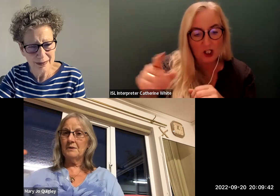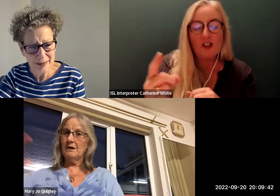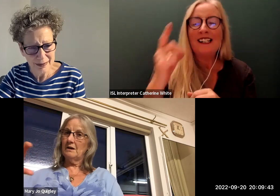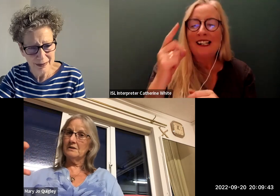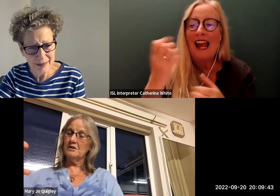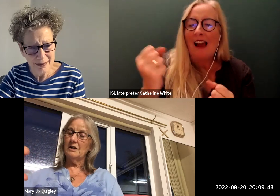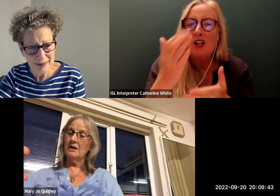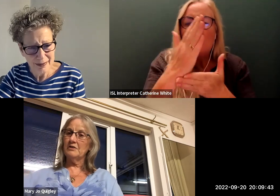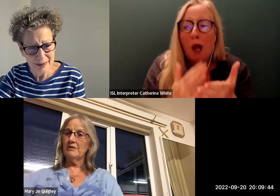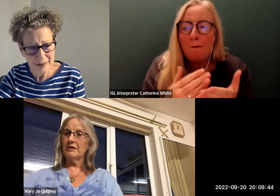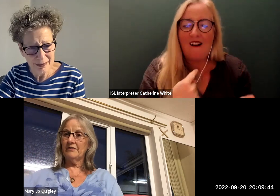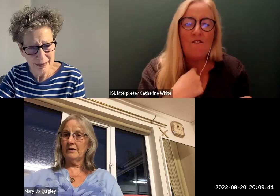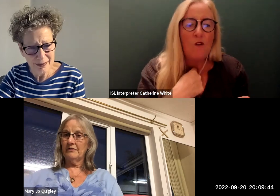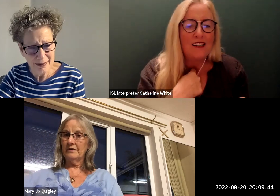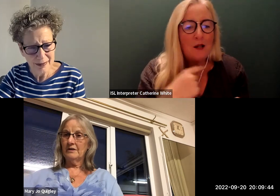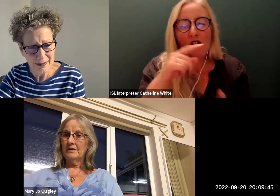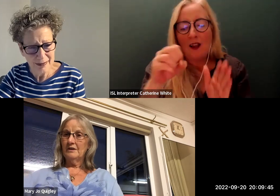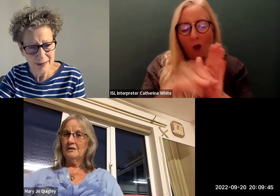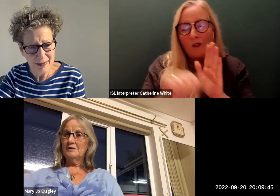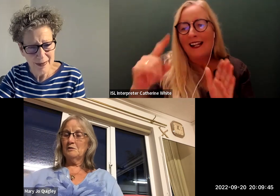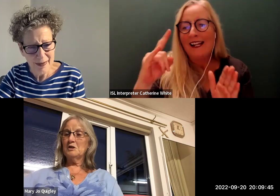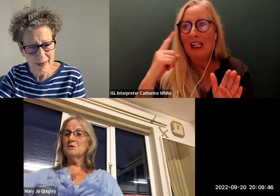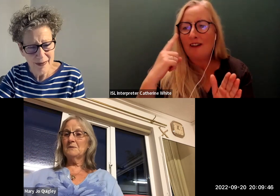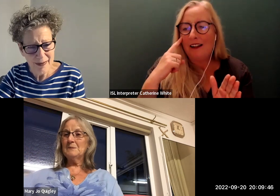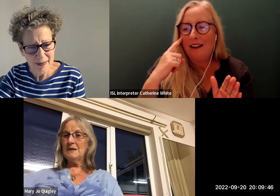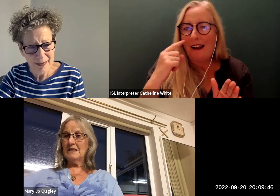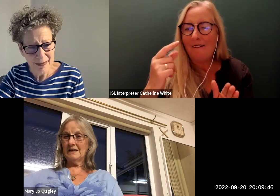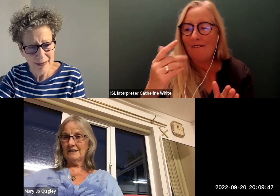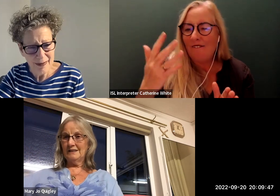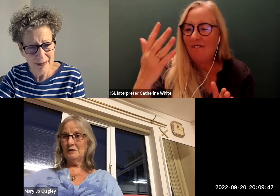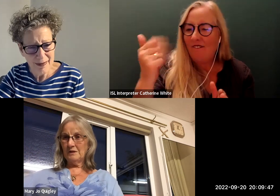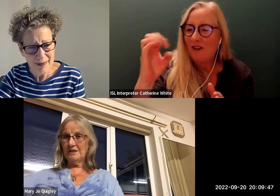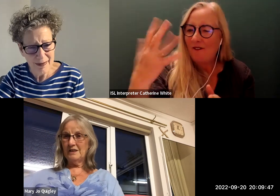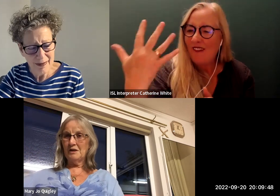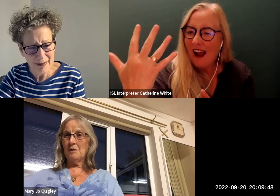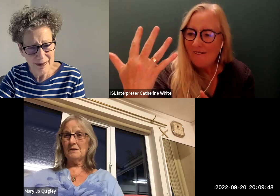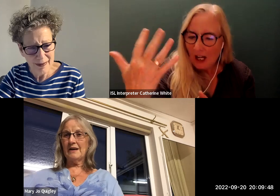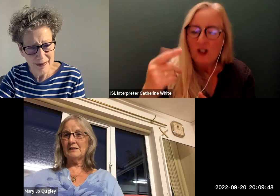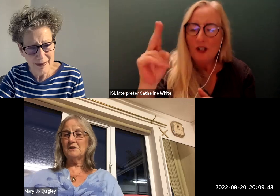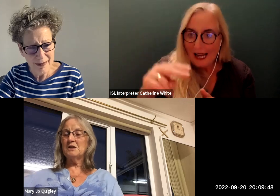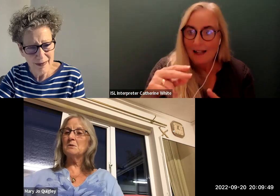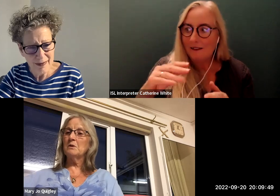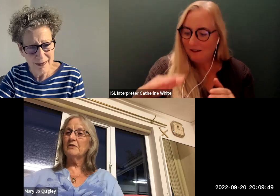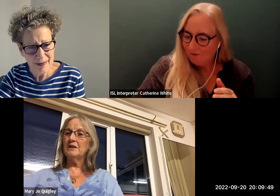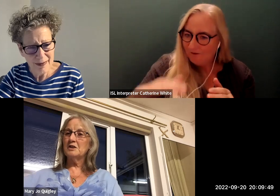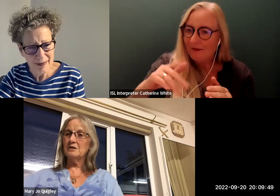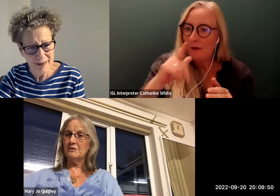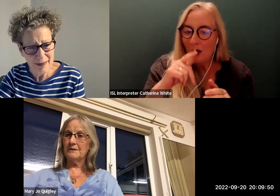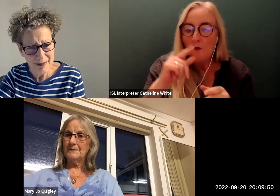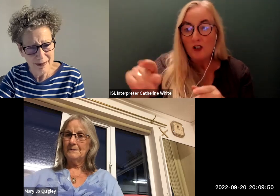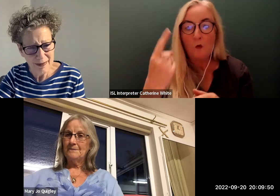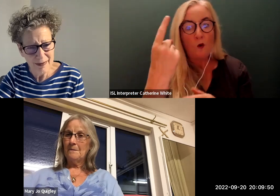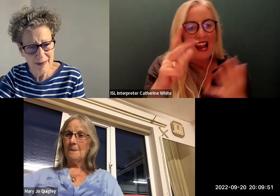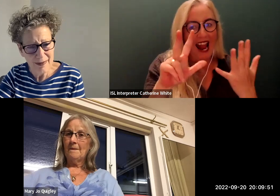voice because she lost her hearing at 5. So she would have been speaking, and hearing up to that, but she was one of 8